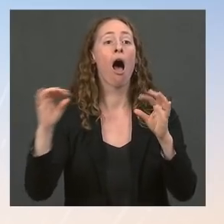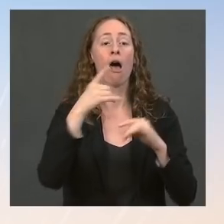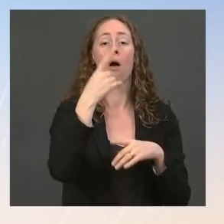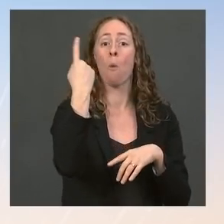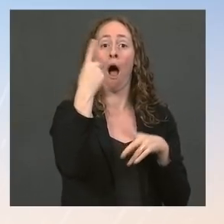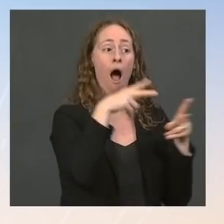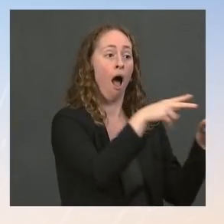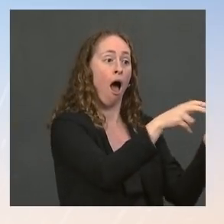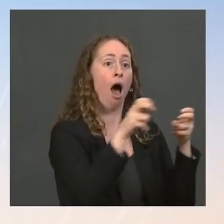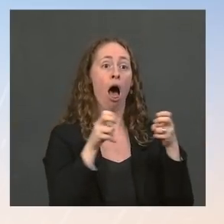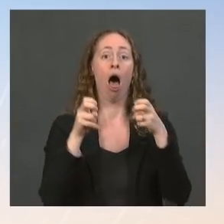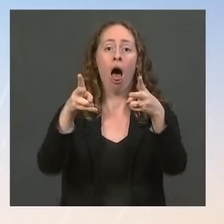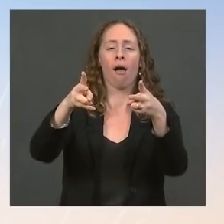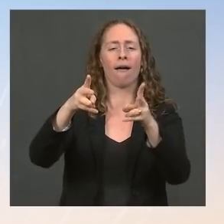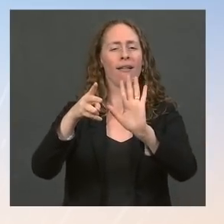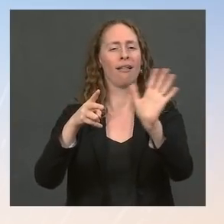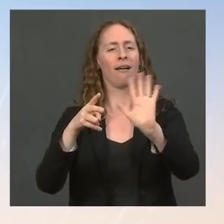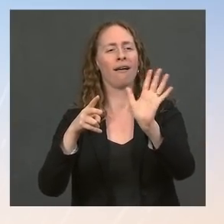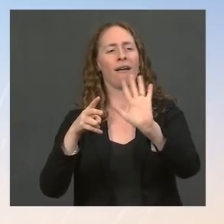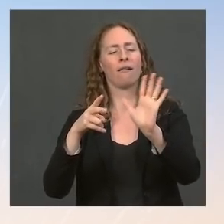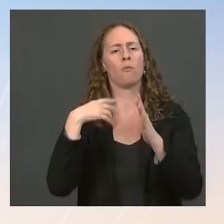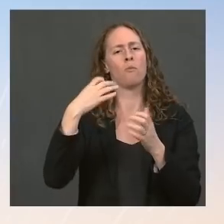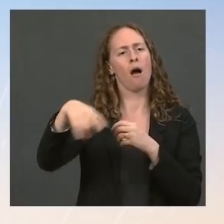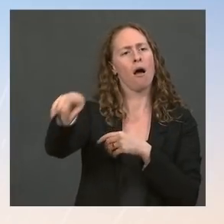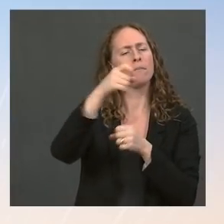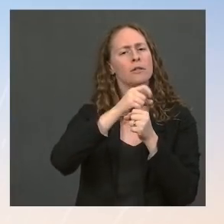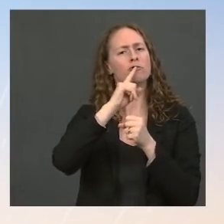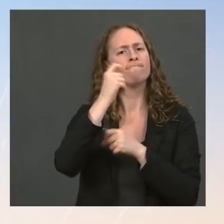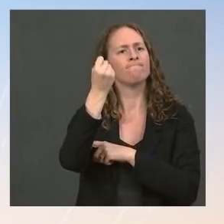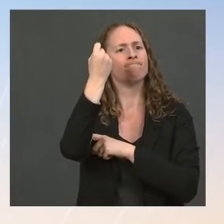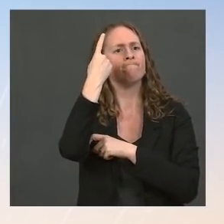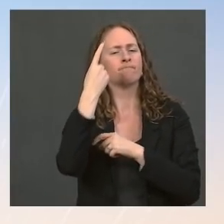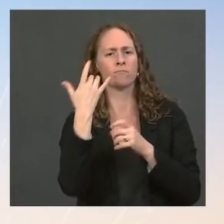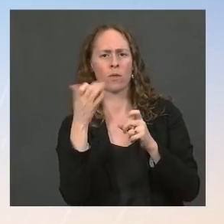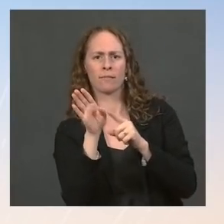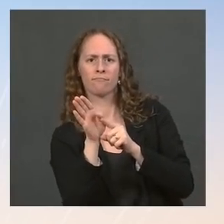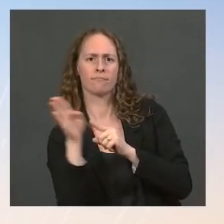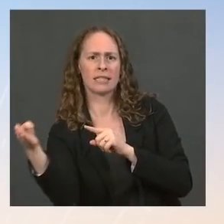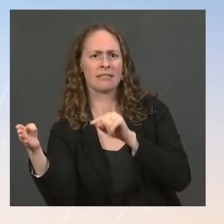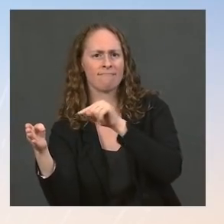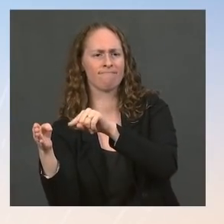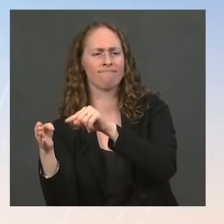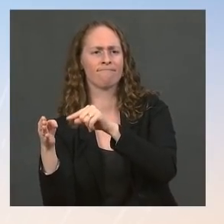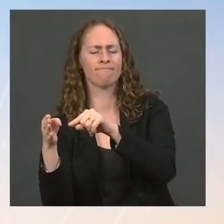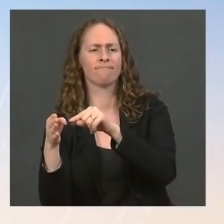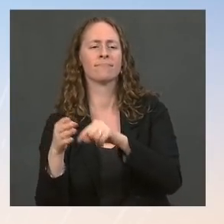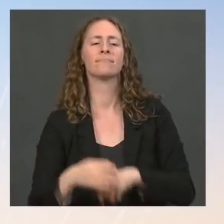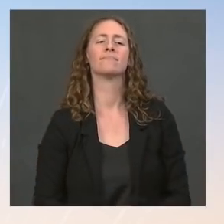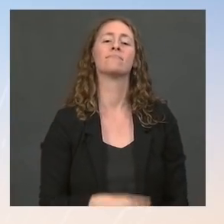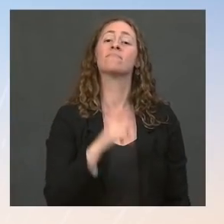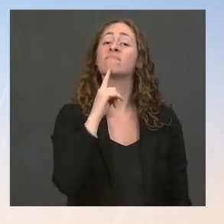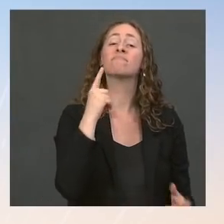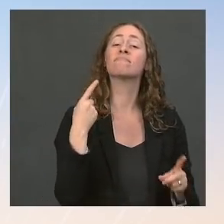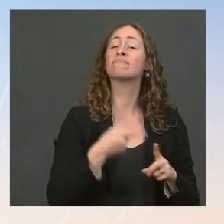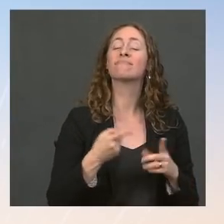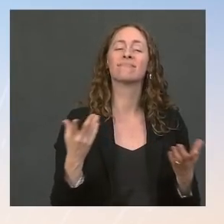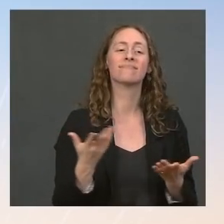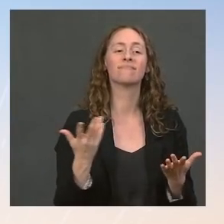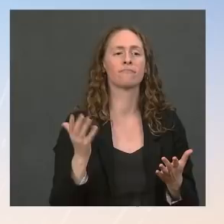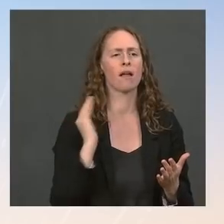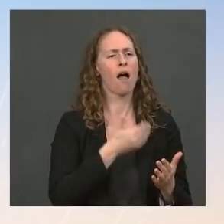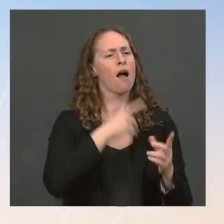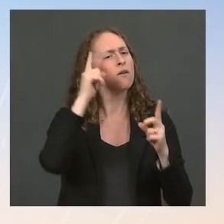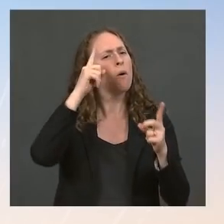number. They want to understand what the path forward is on the reconciliation package. And ultimately, our objective here is to work towards